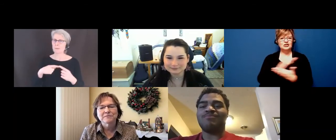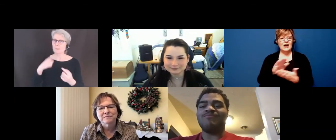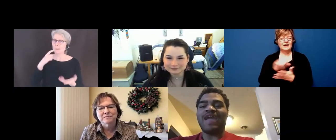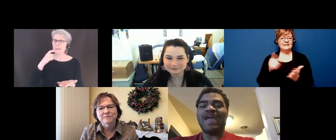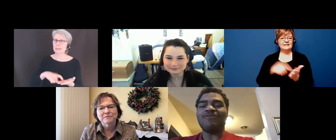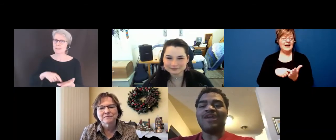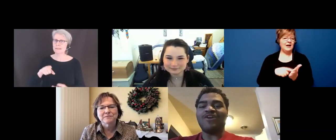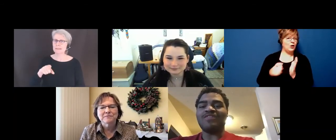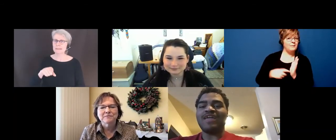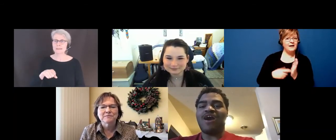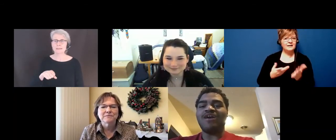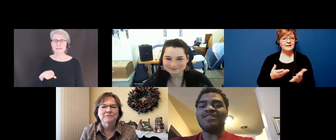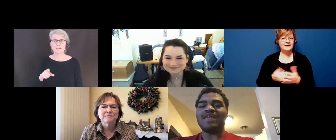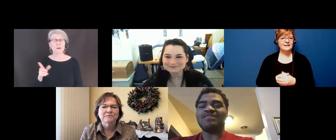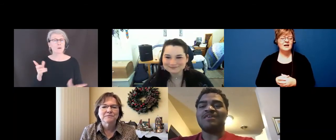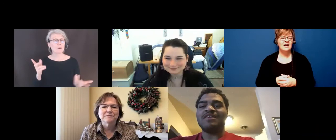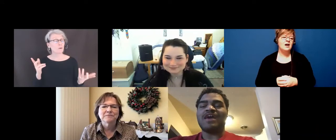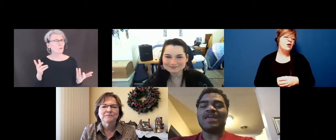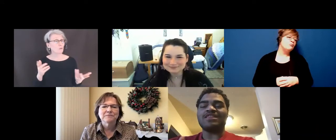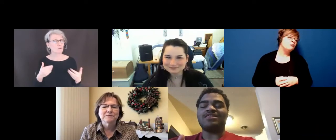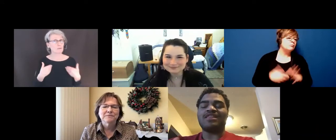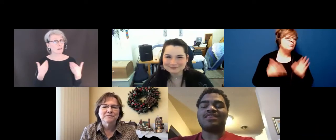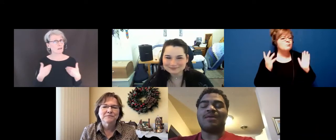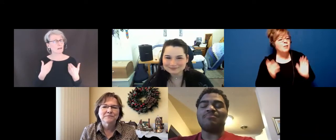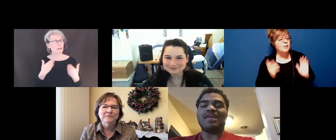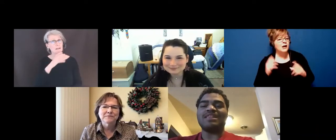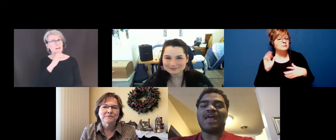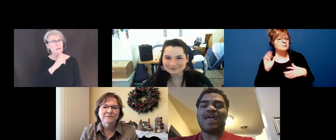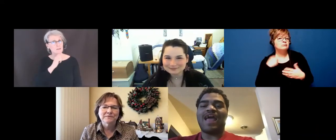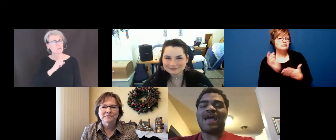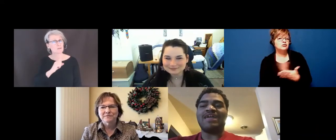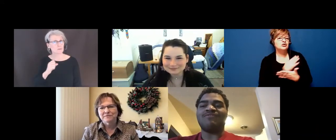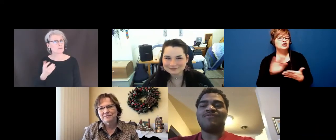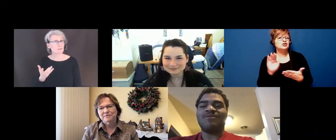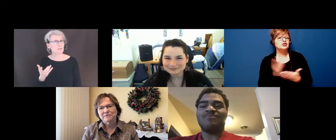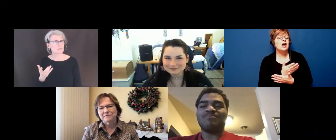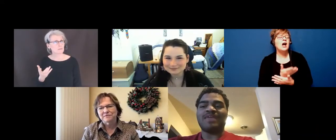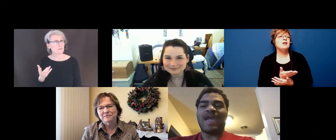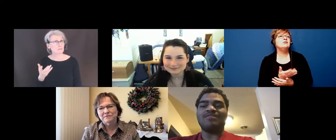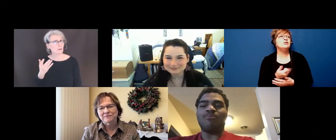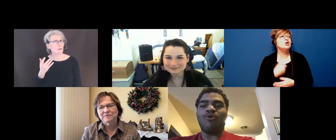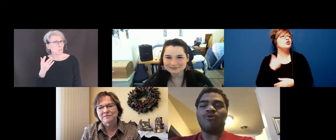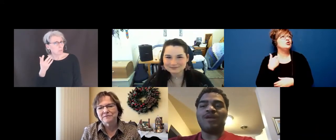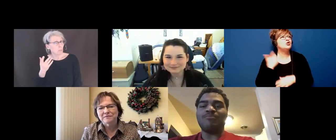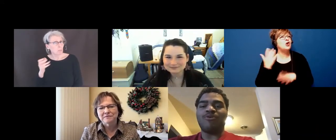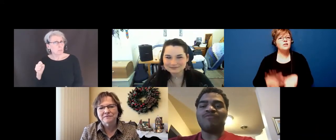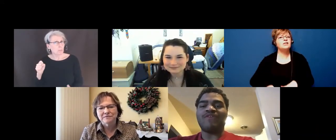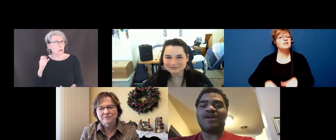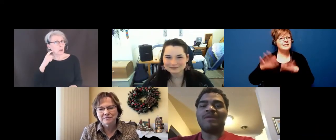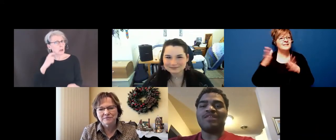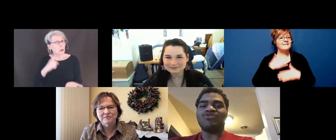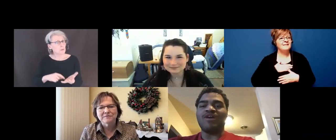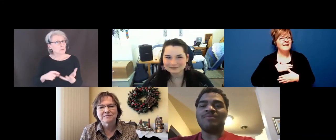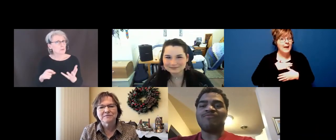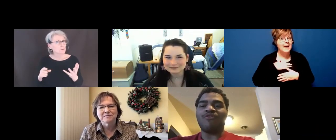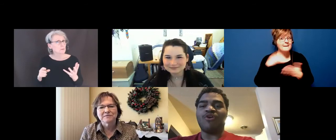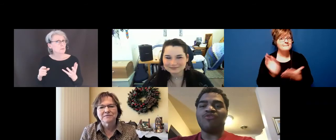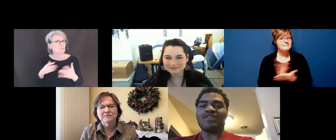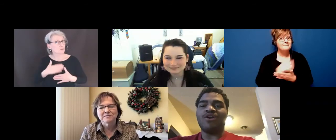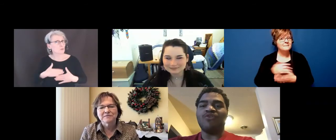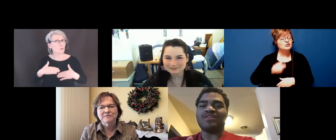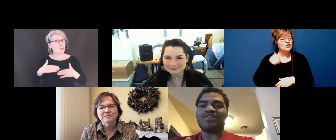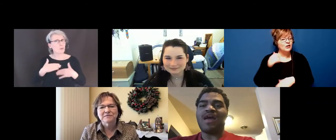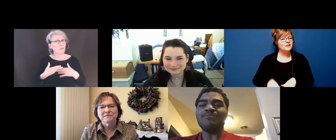like very early on, and I guess it's just something that I've gained more and more of a enjoyment